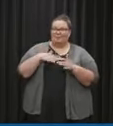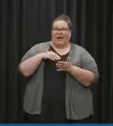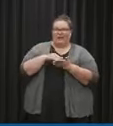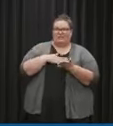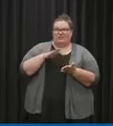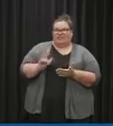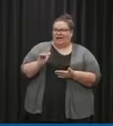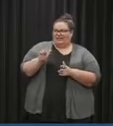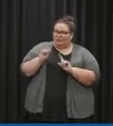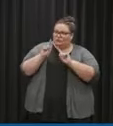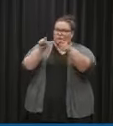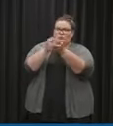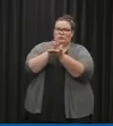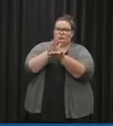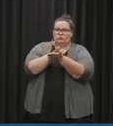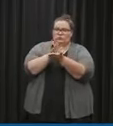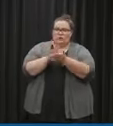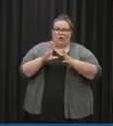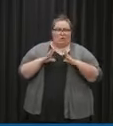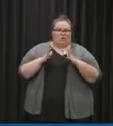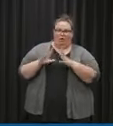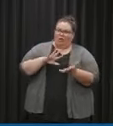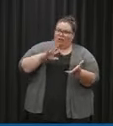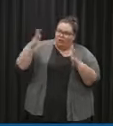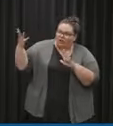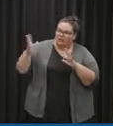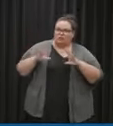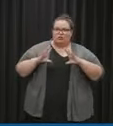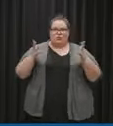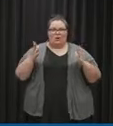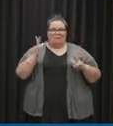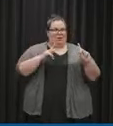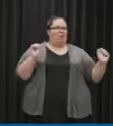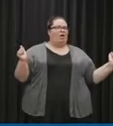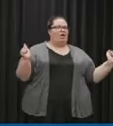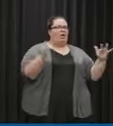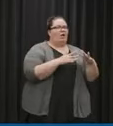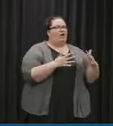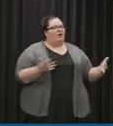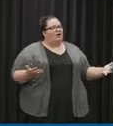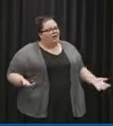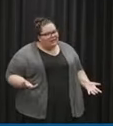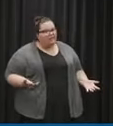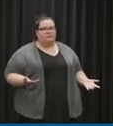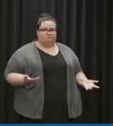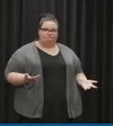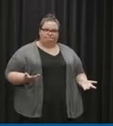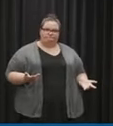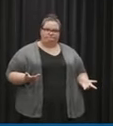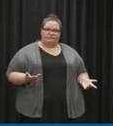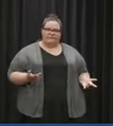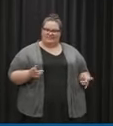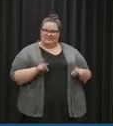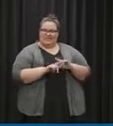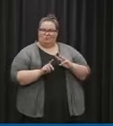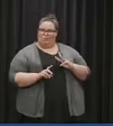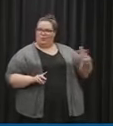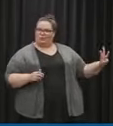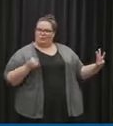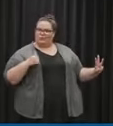school and not want to see any kind of negative impacts of large gatherings that we've seen out west. So for us to keep the numbers